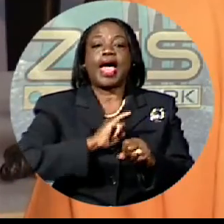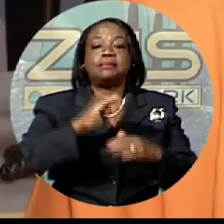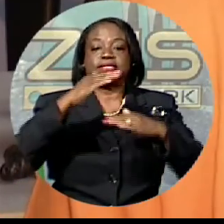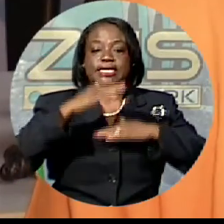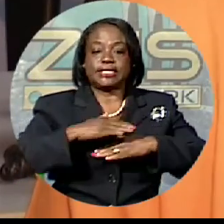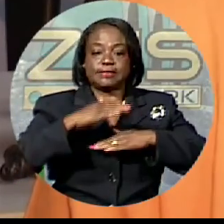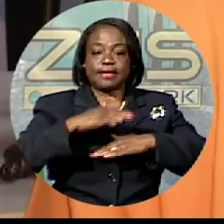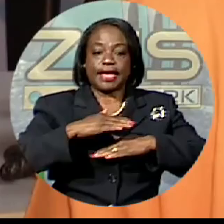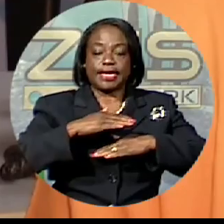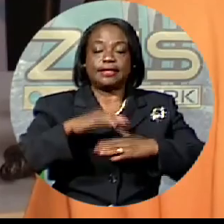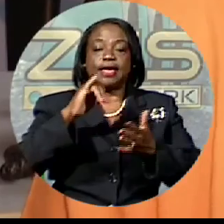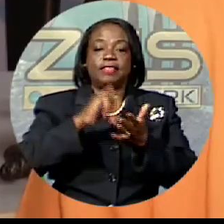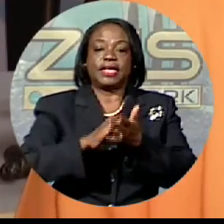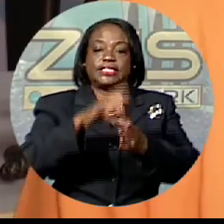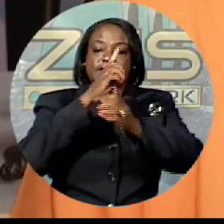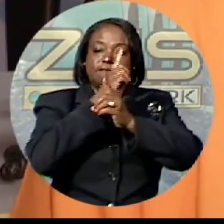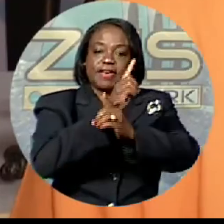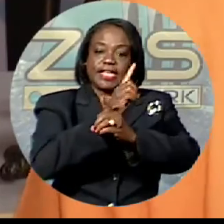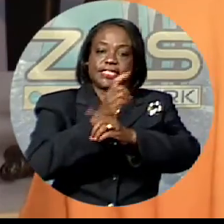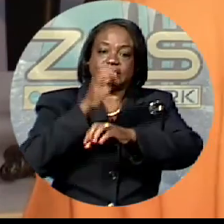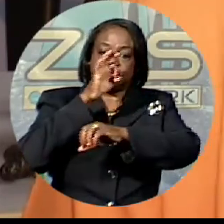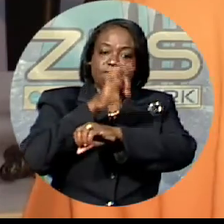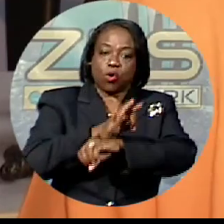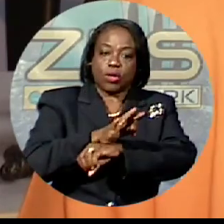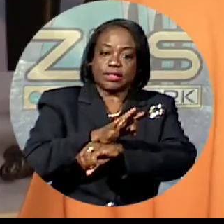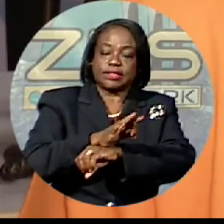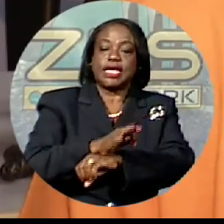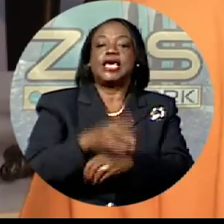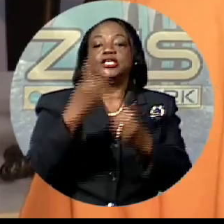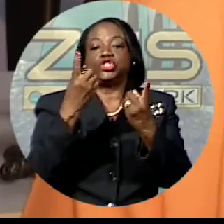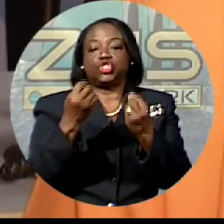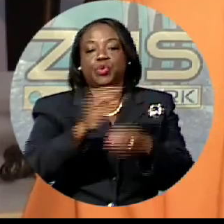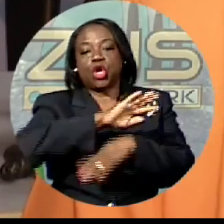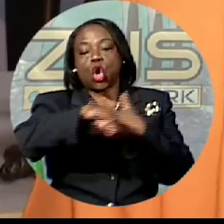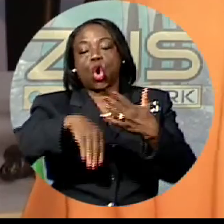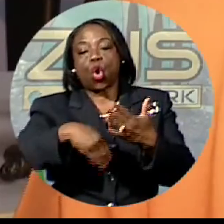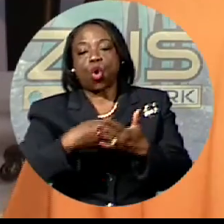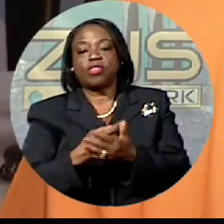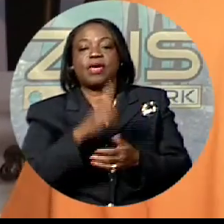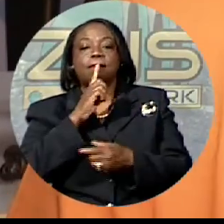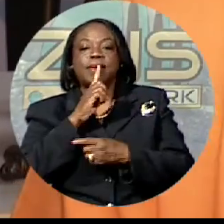satisfied that the Defense Force is doing all that it's mandated to do.